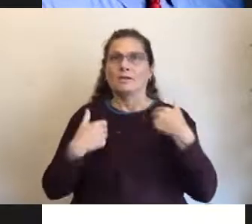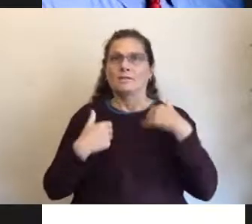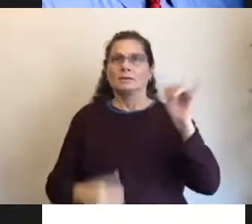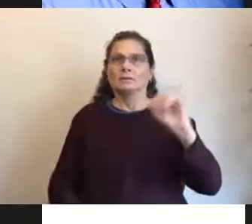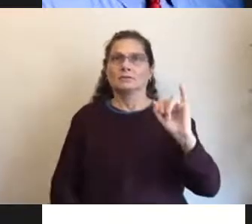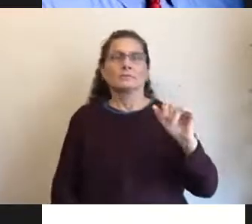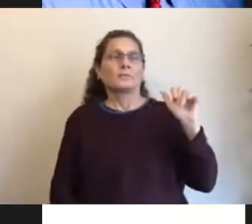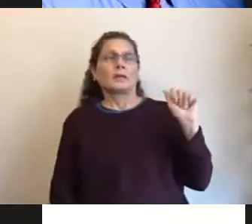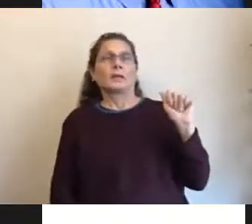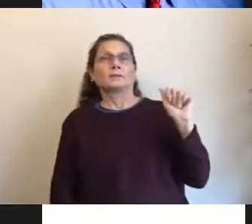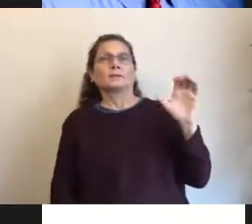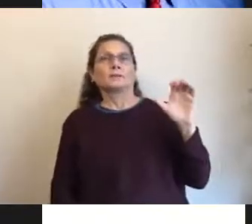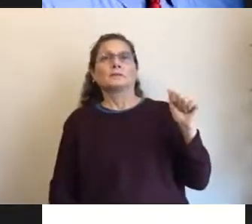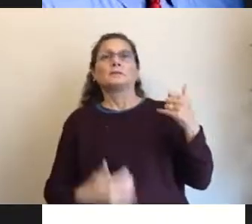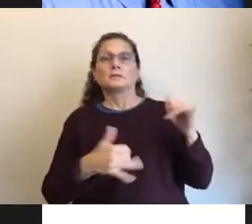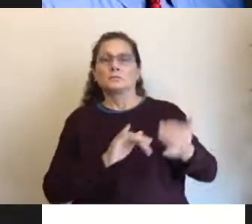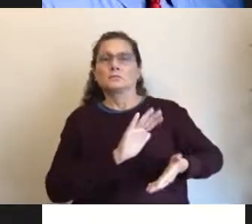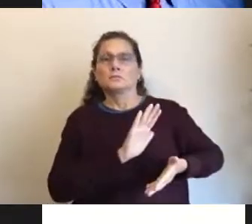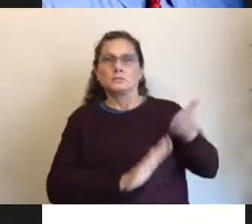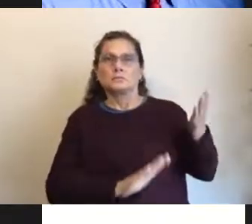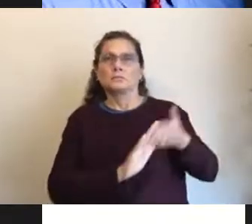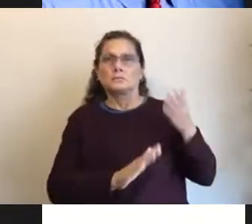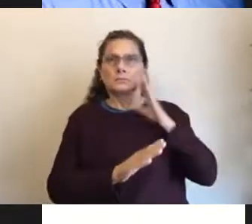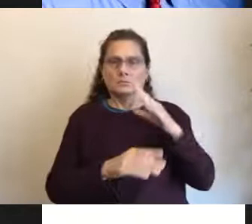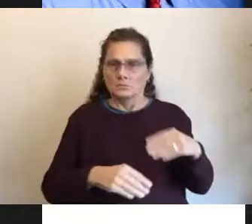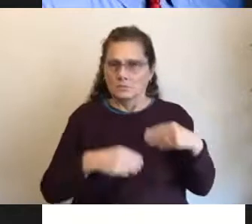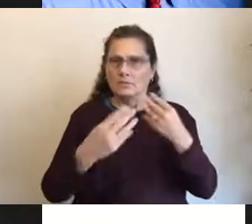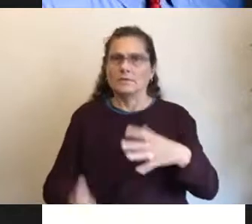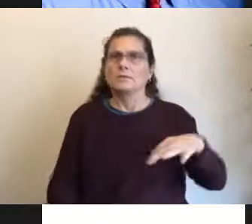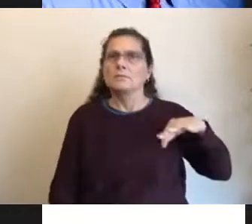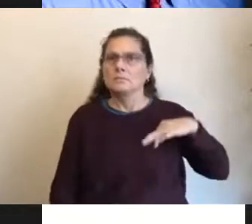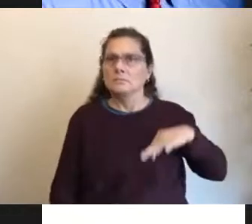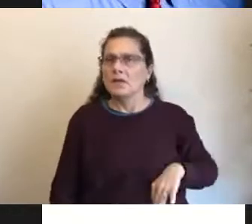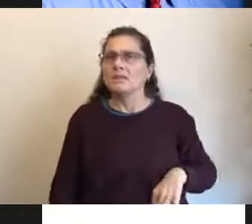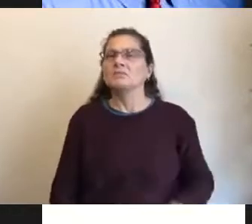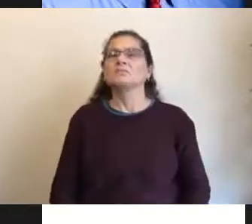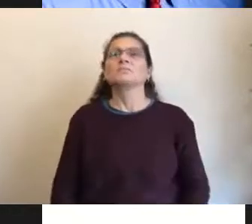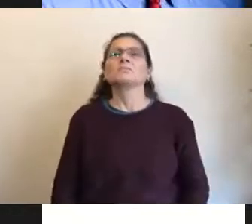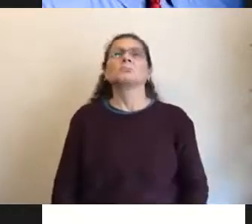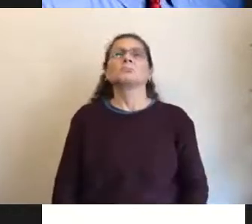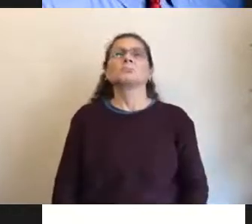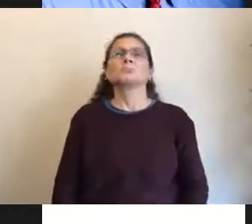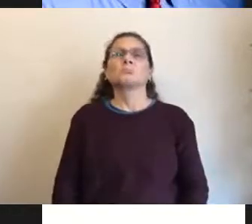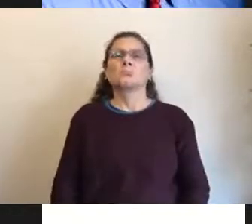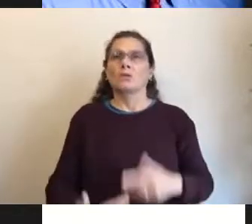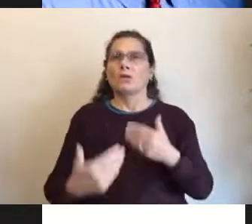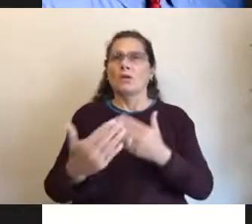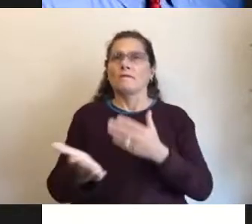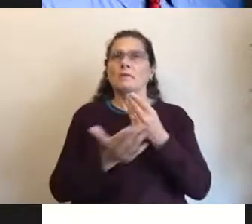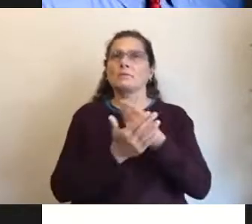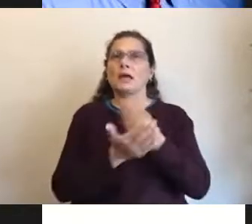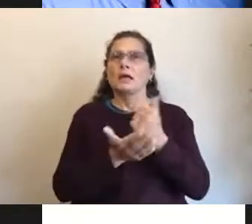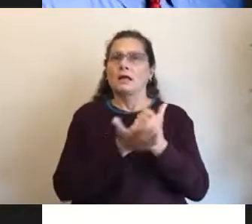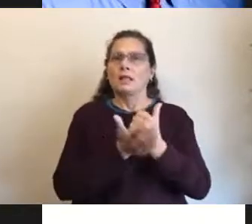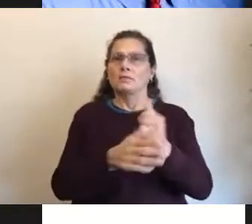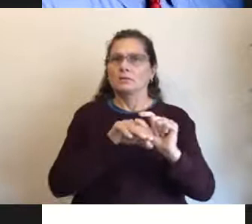benefits, and the ACA offers financial assistance to help lower monthly premiums. In fact, 8 out of